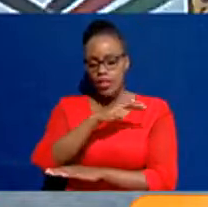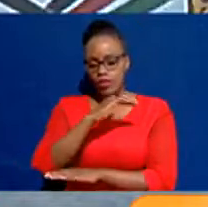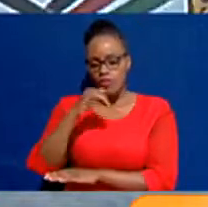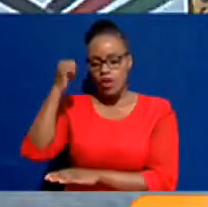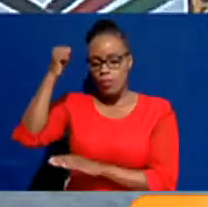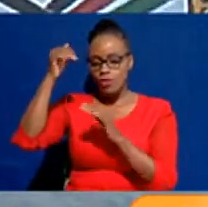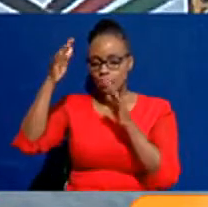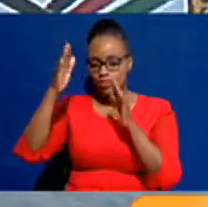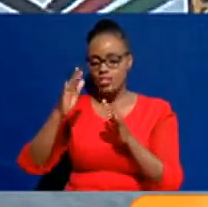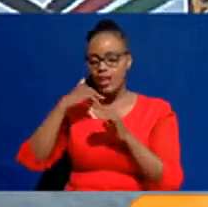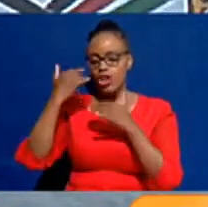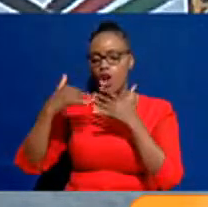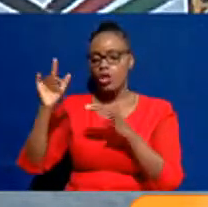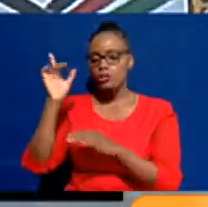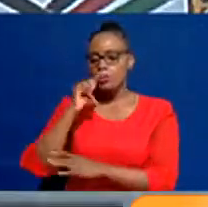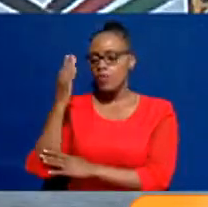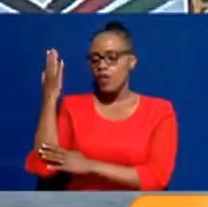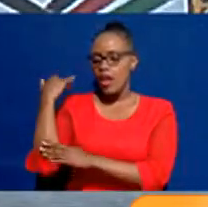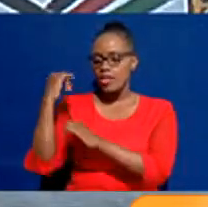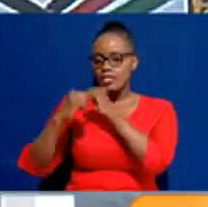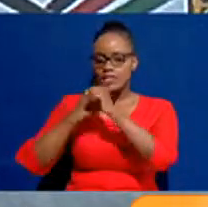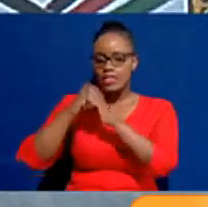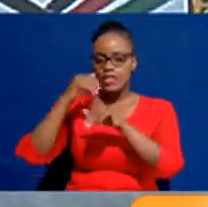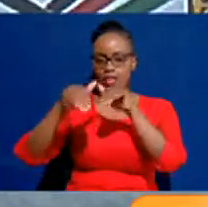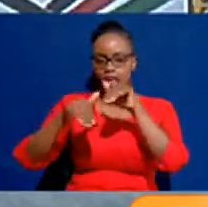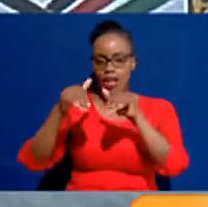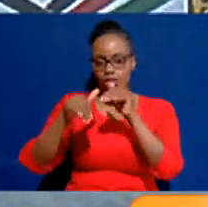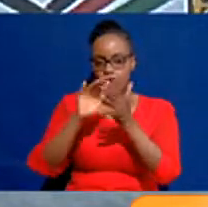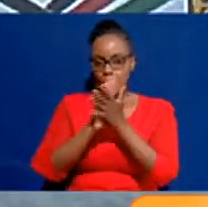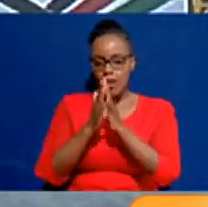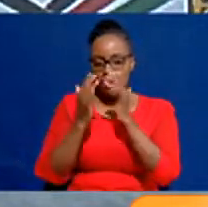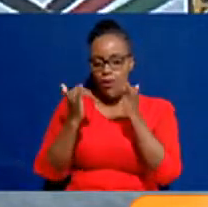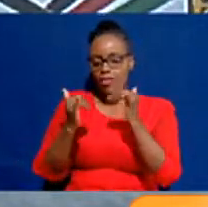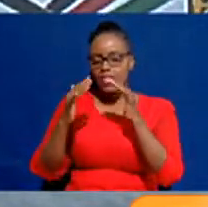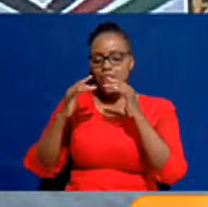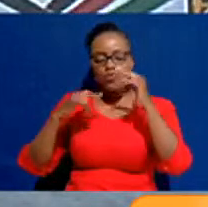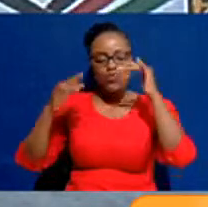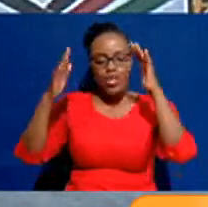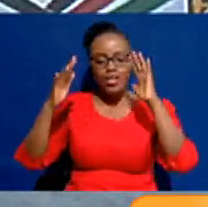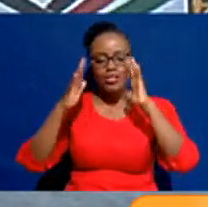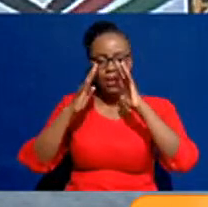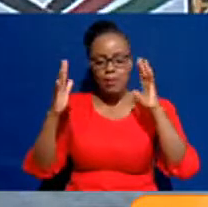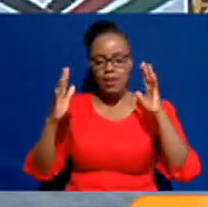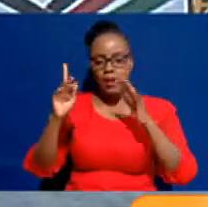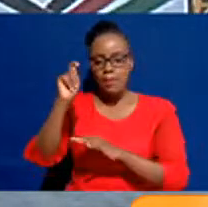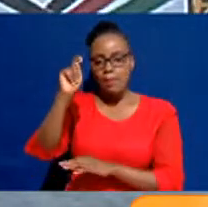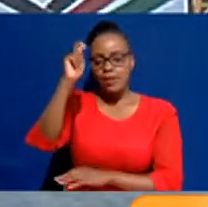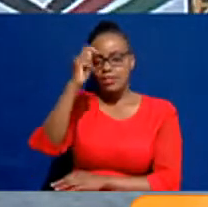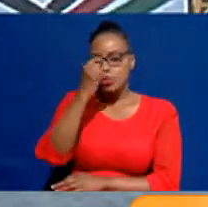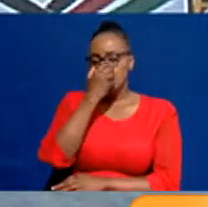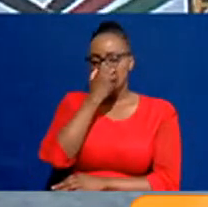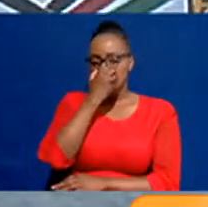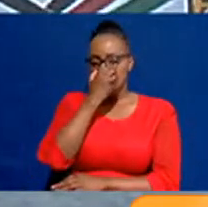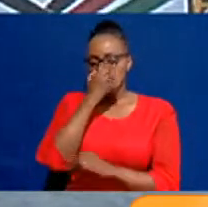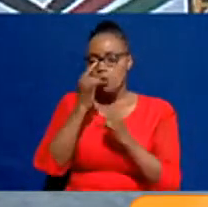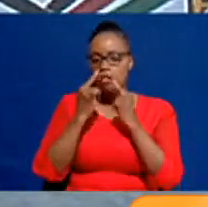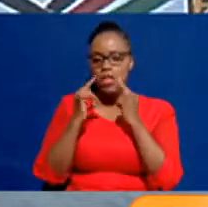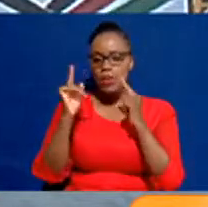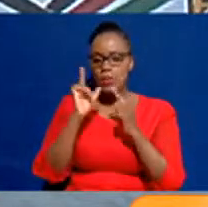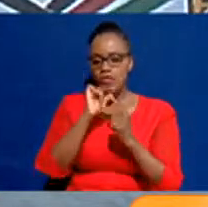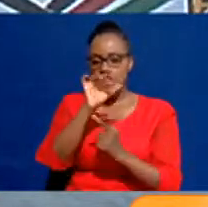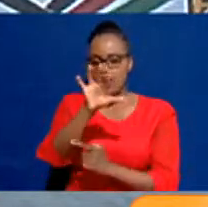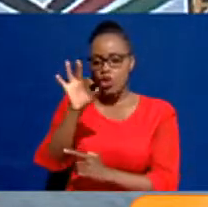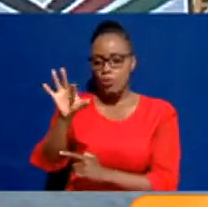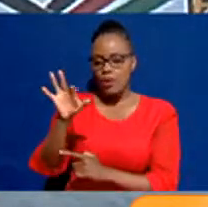Political losers in last year's general election became the biggest winners as President William Ruto unveiled the list of